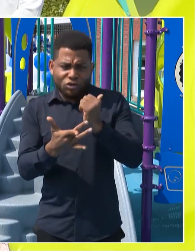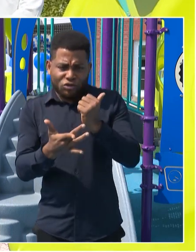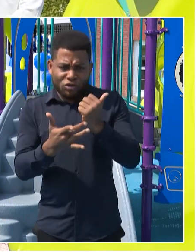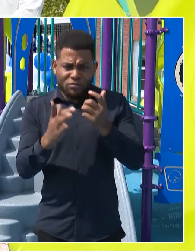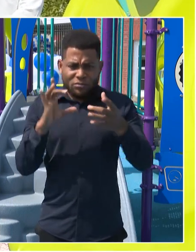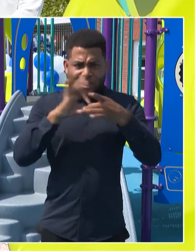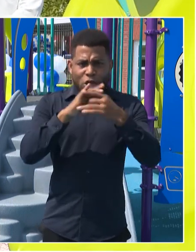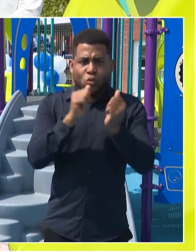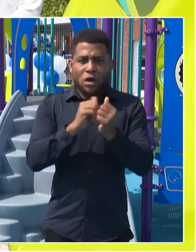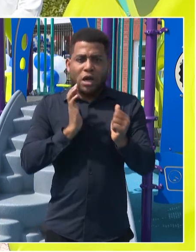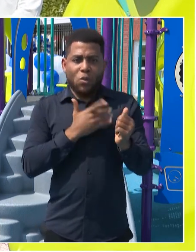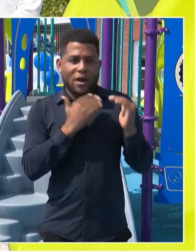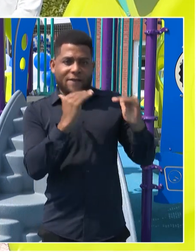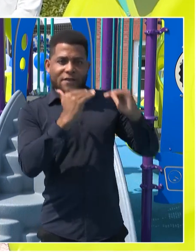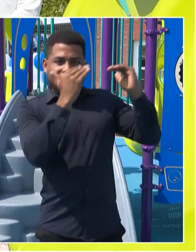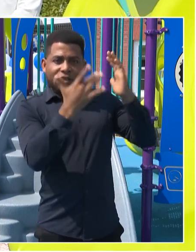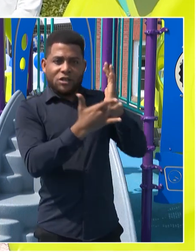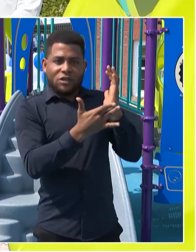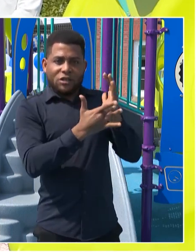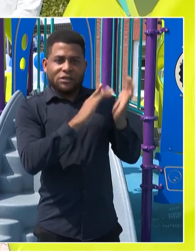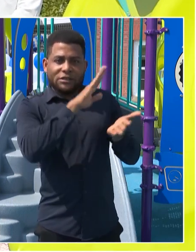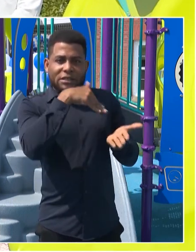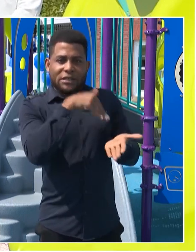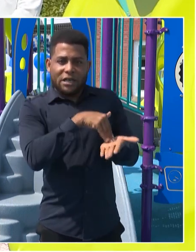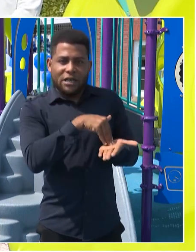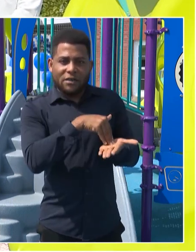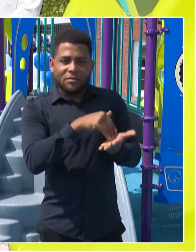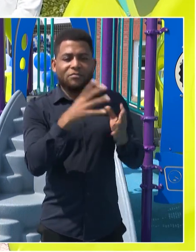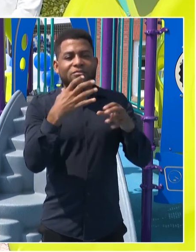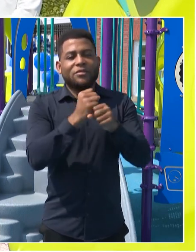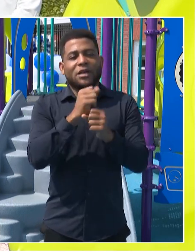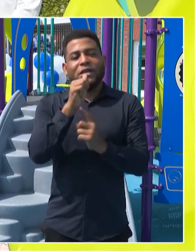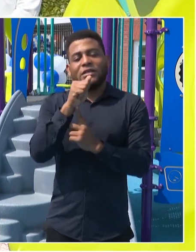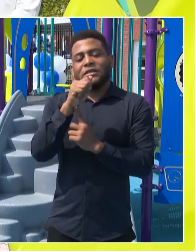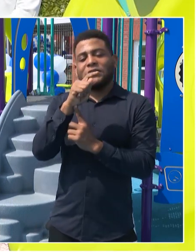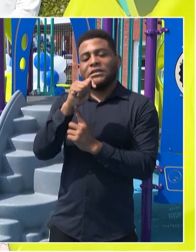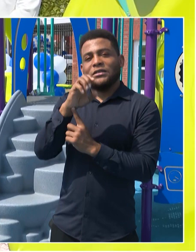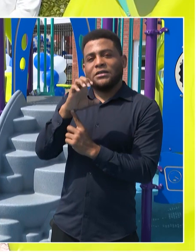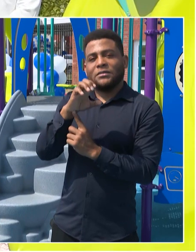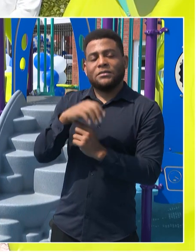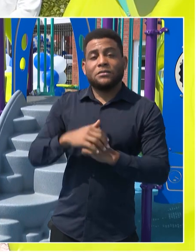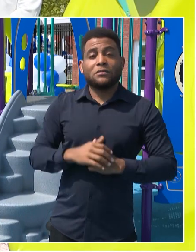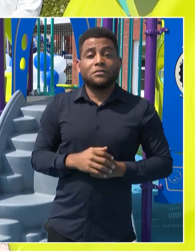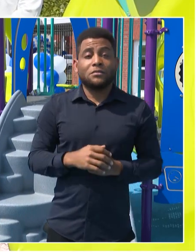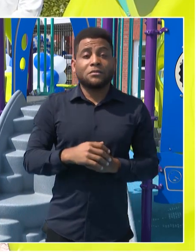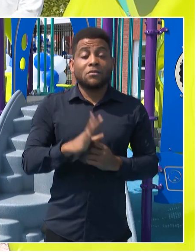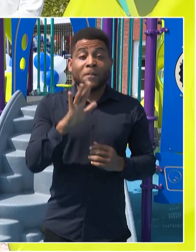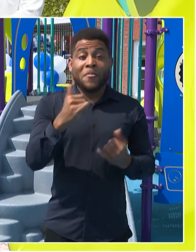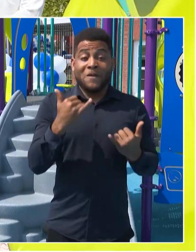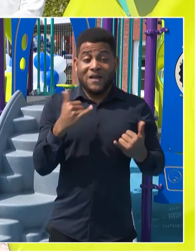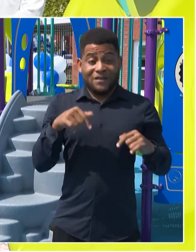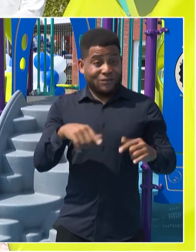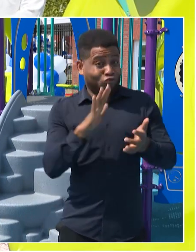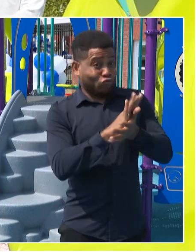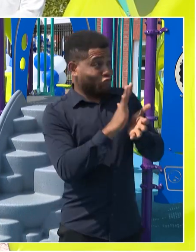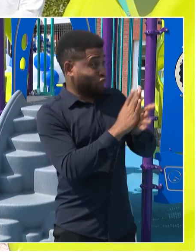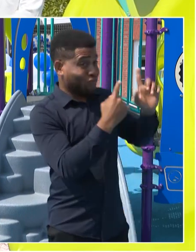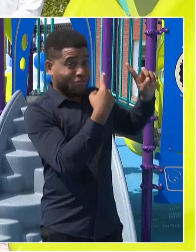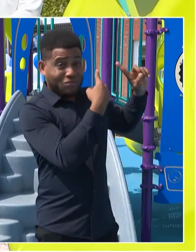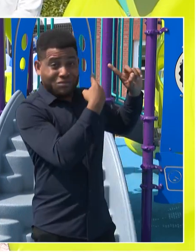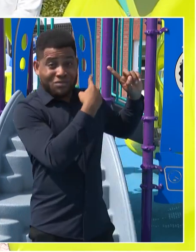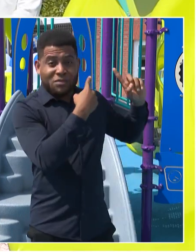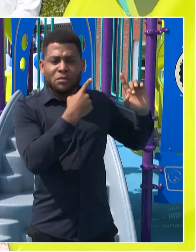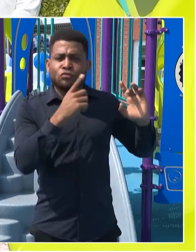historic building, is a 108-year-old school, is a wonderful way to preserve and